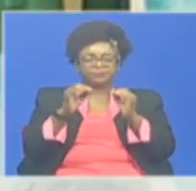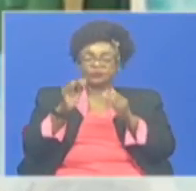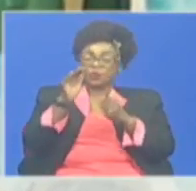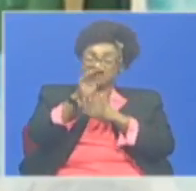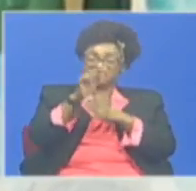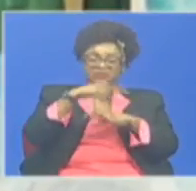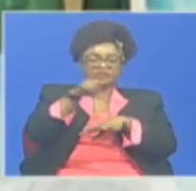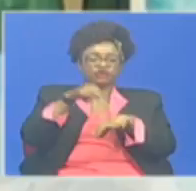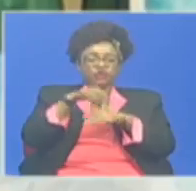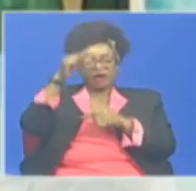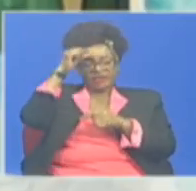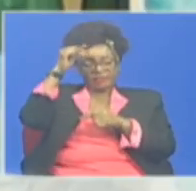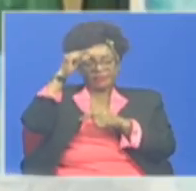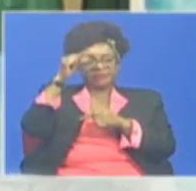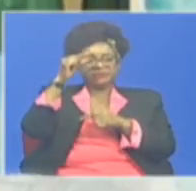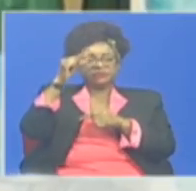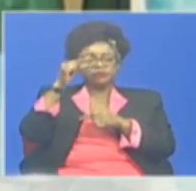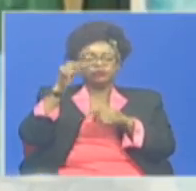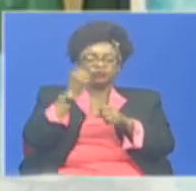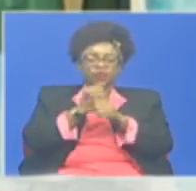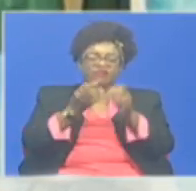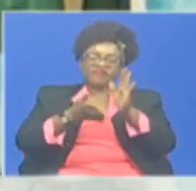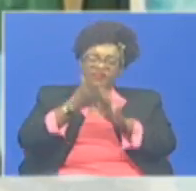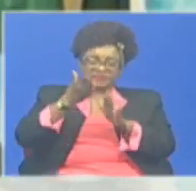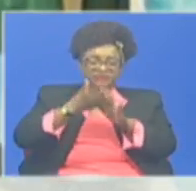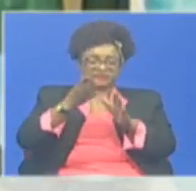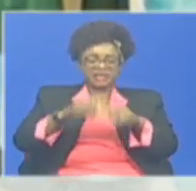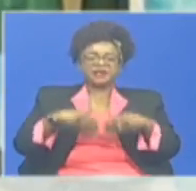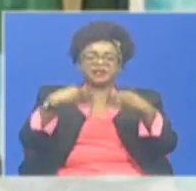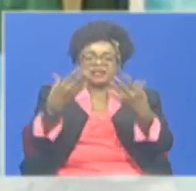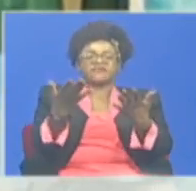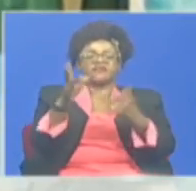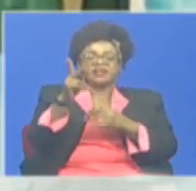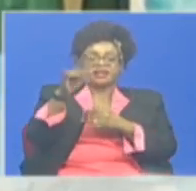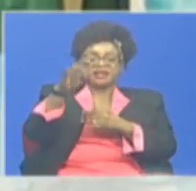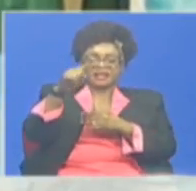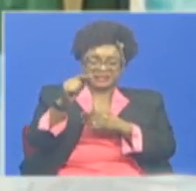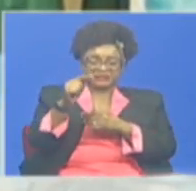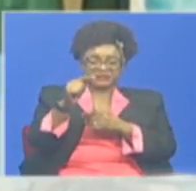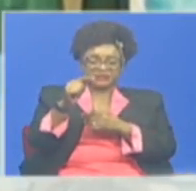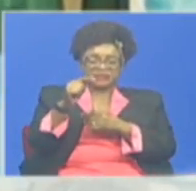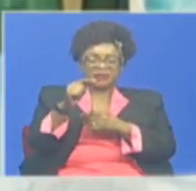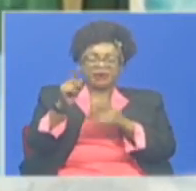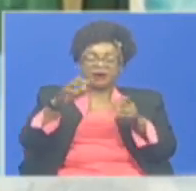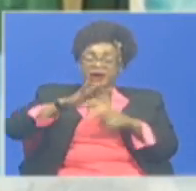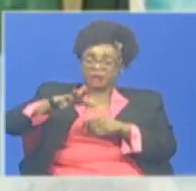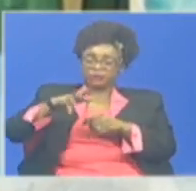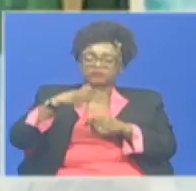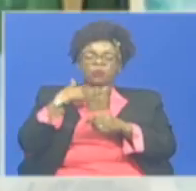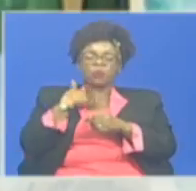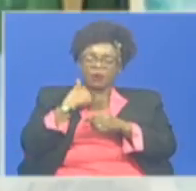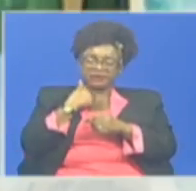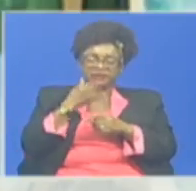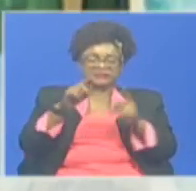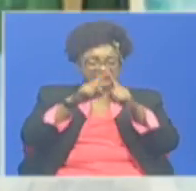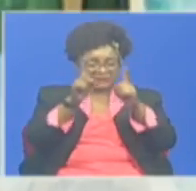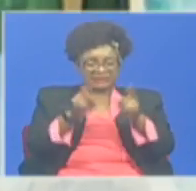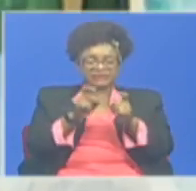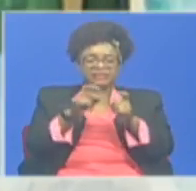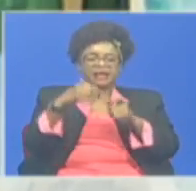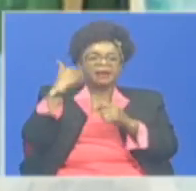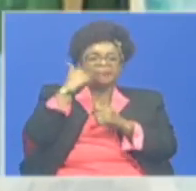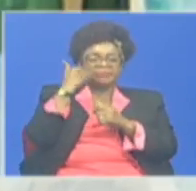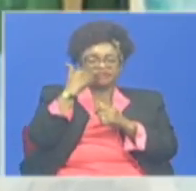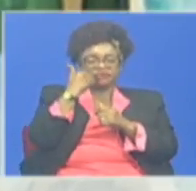government to fast-track distribution of the kits as counties are eager to engage on testing of patients in order